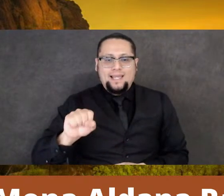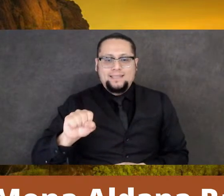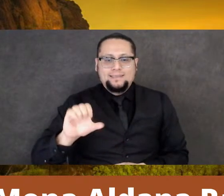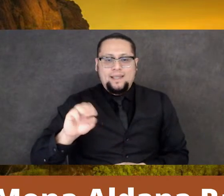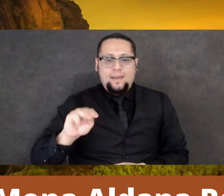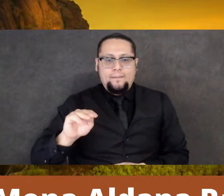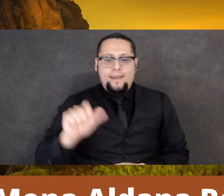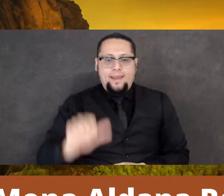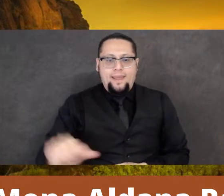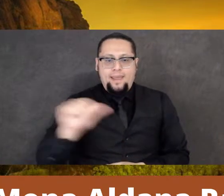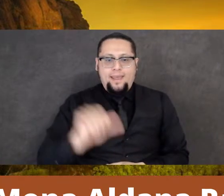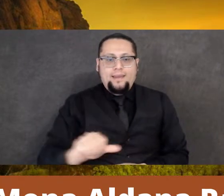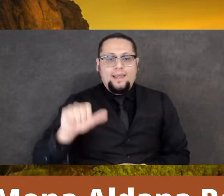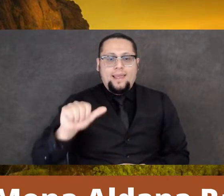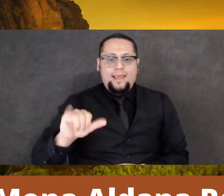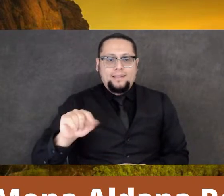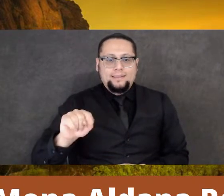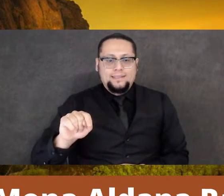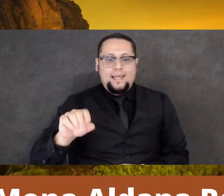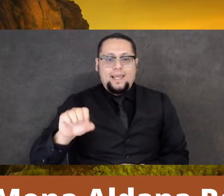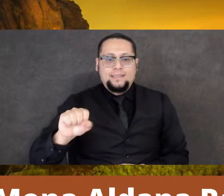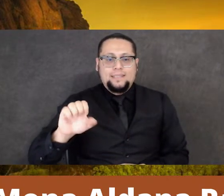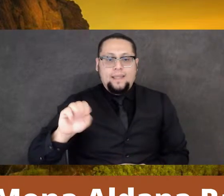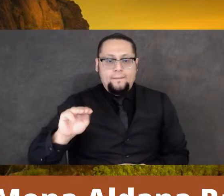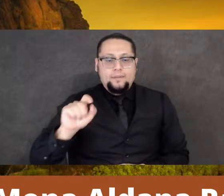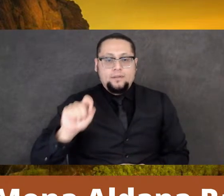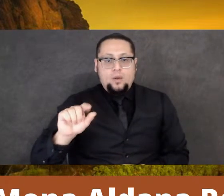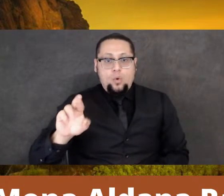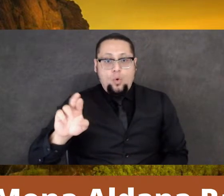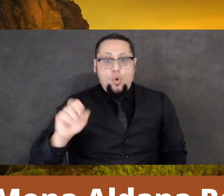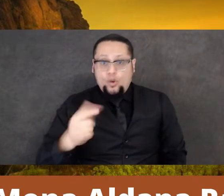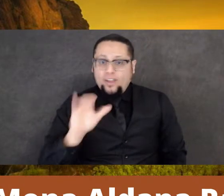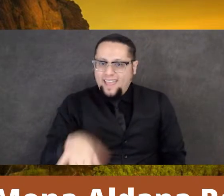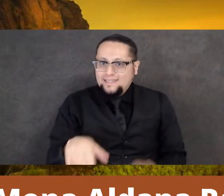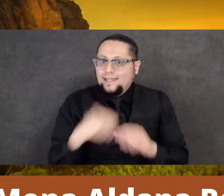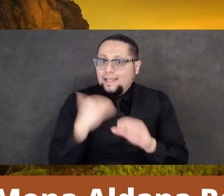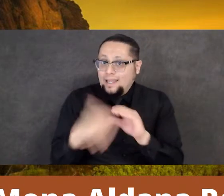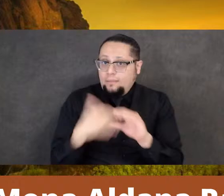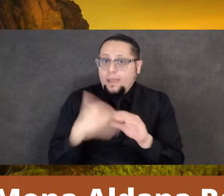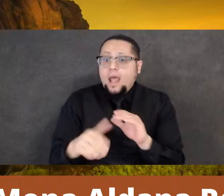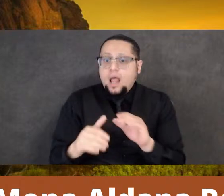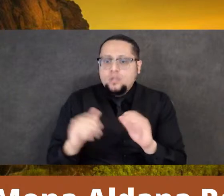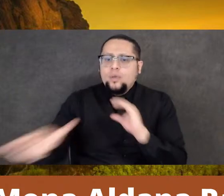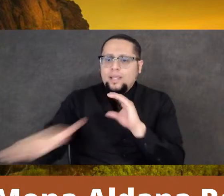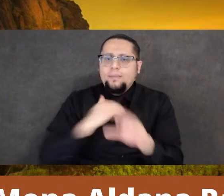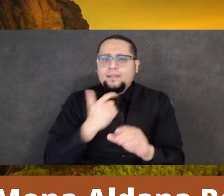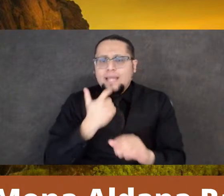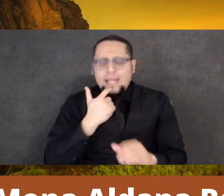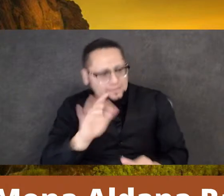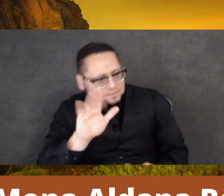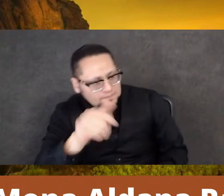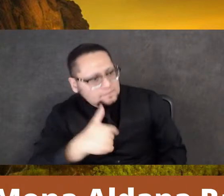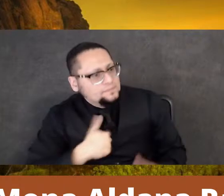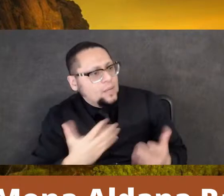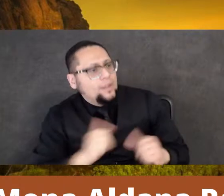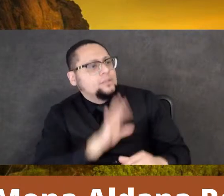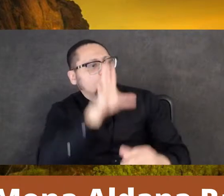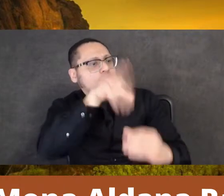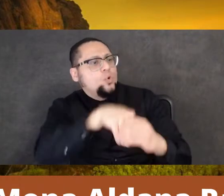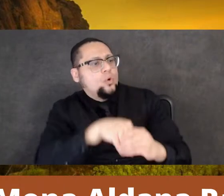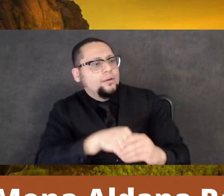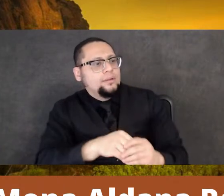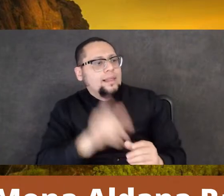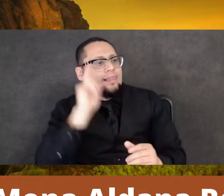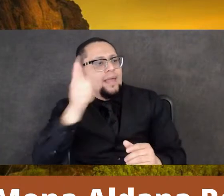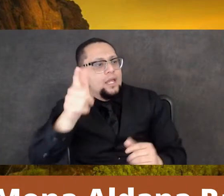at AIT-SCM.org. That is the email you can send in and say you want to be included in future events and